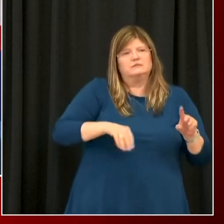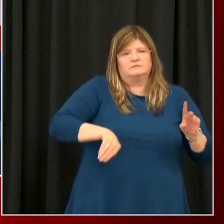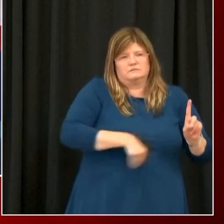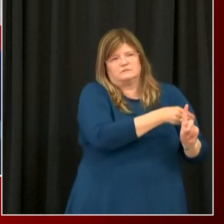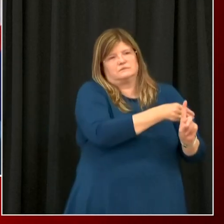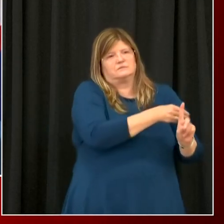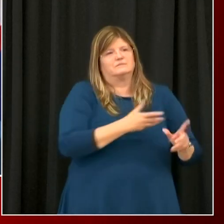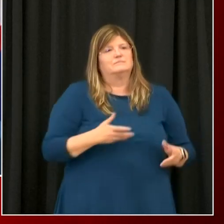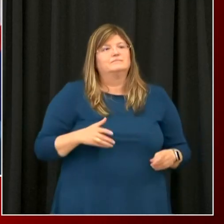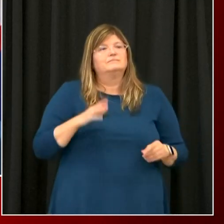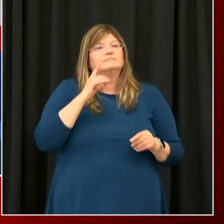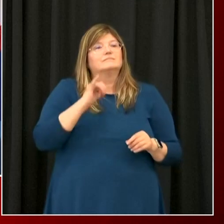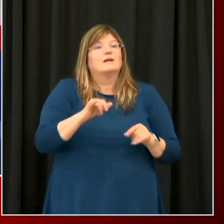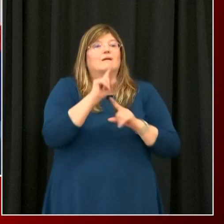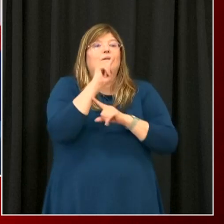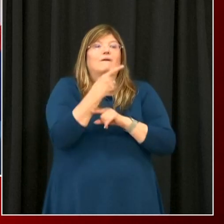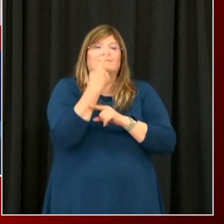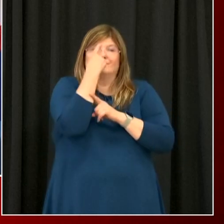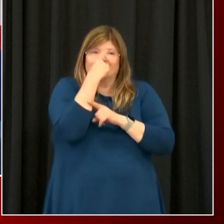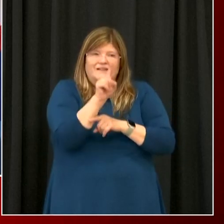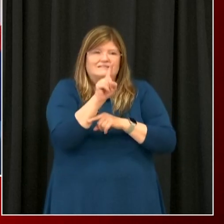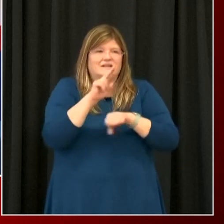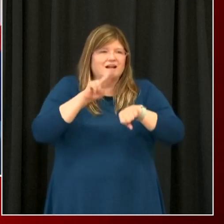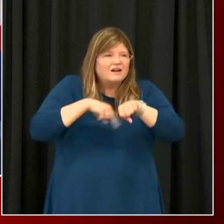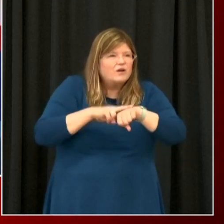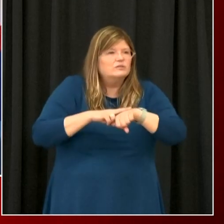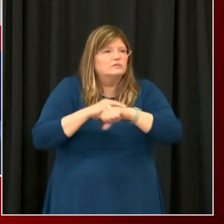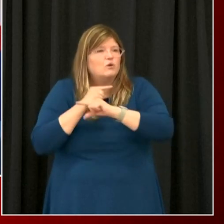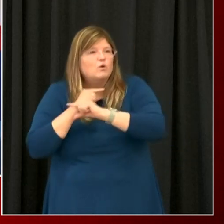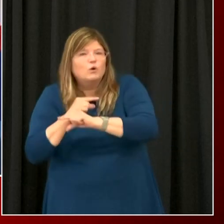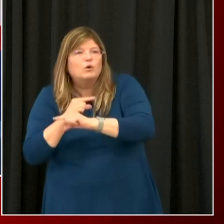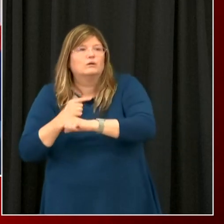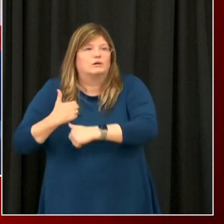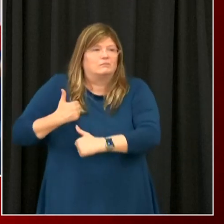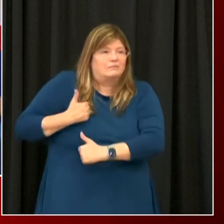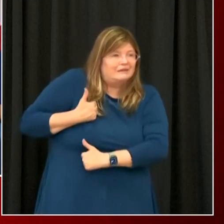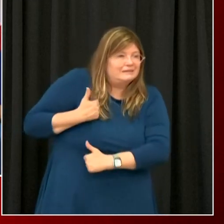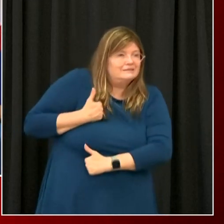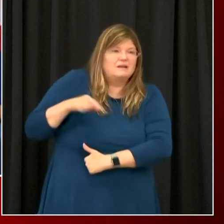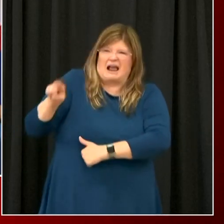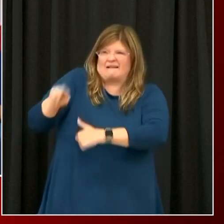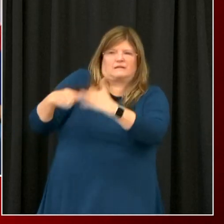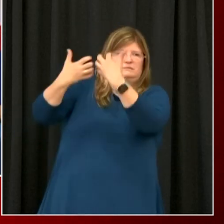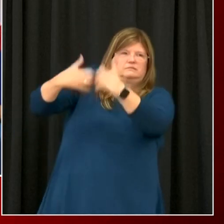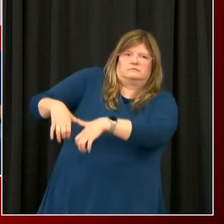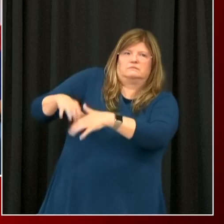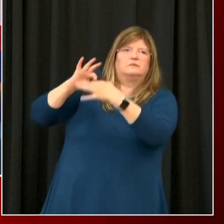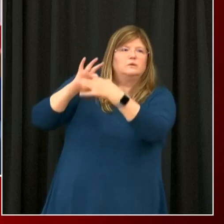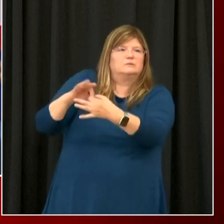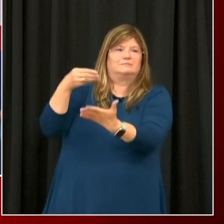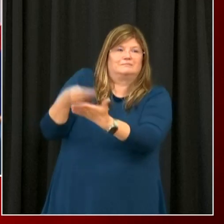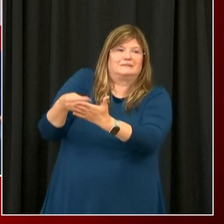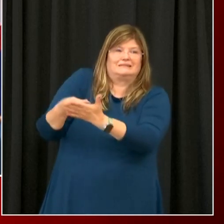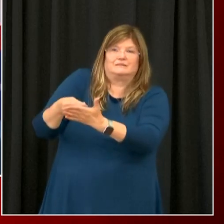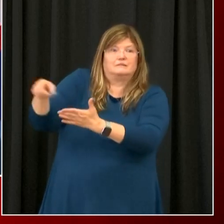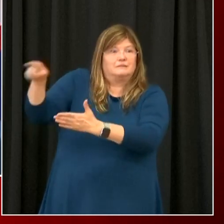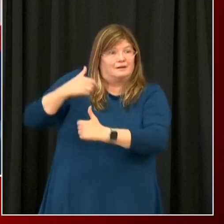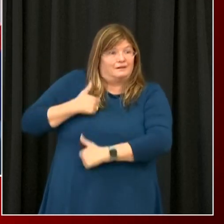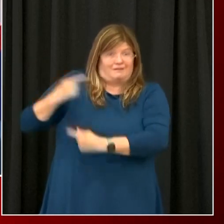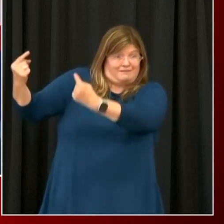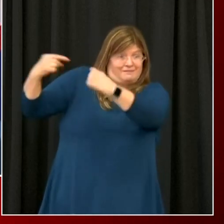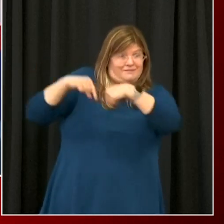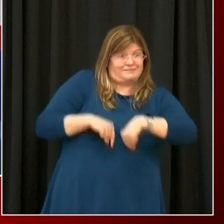the Guard or the Army making those arrangements. So those out-of-state troops would be covered